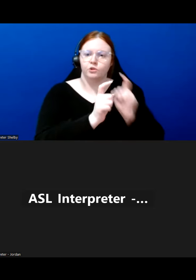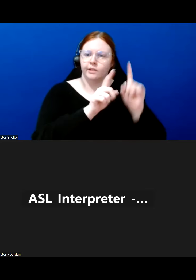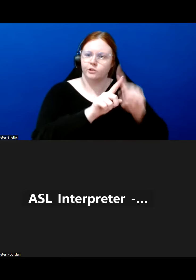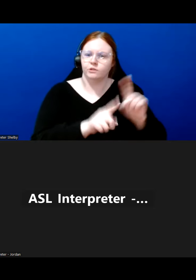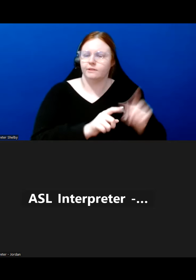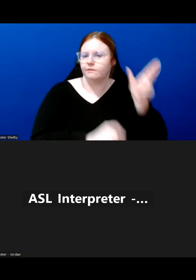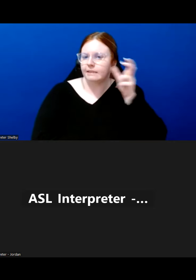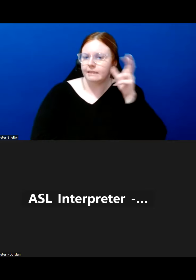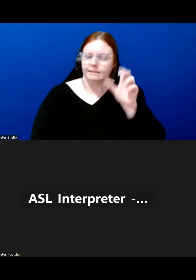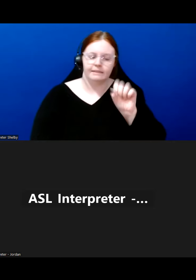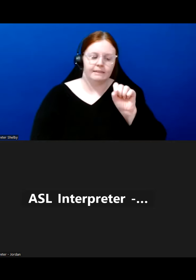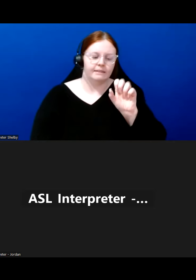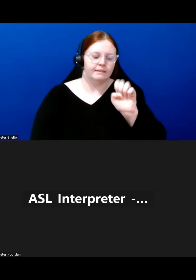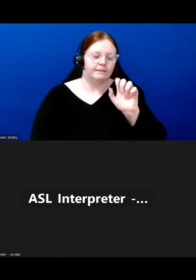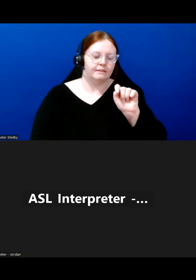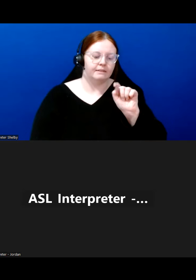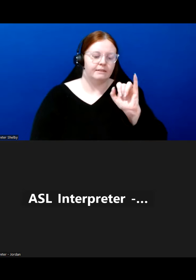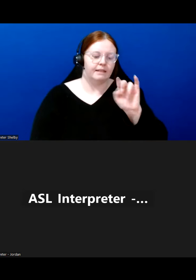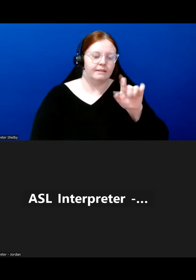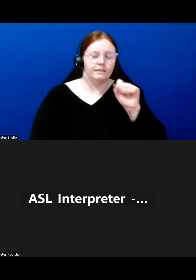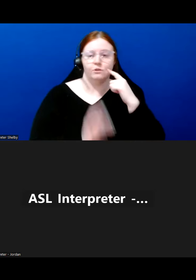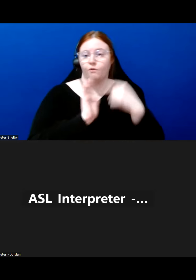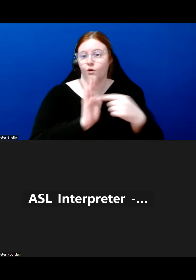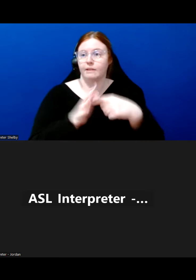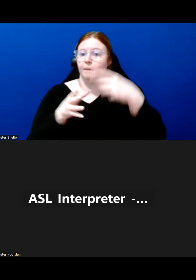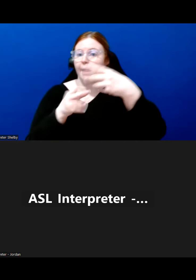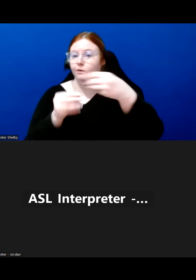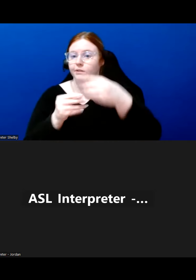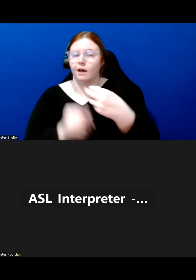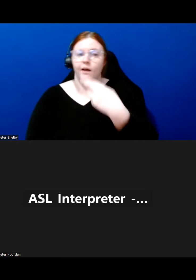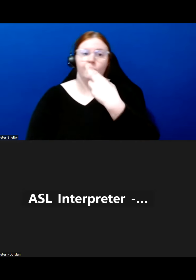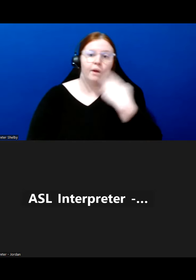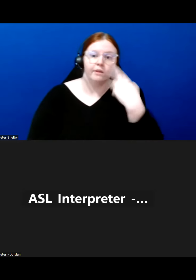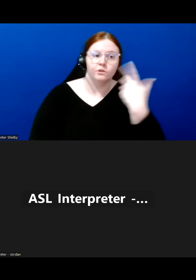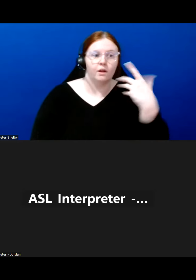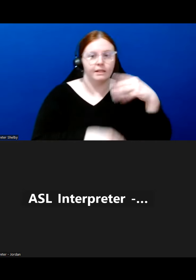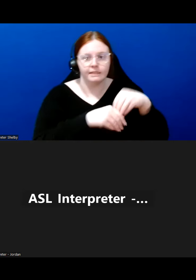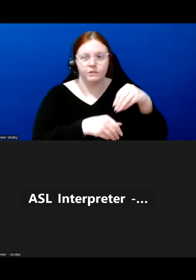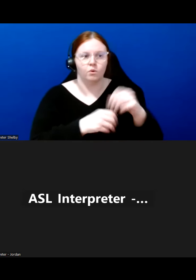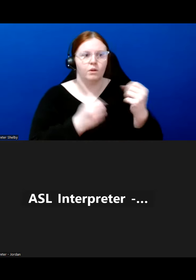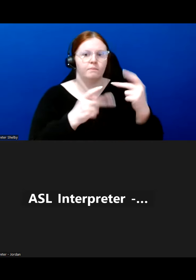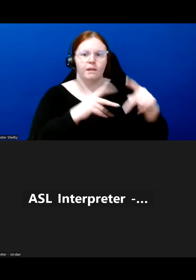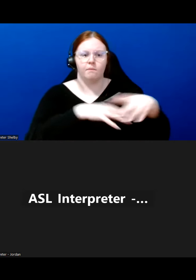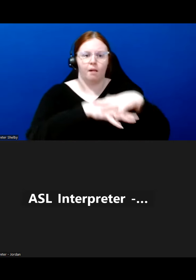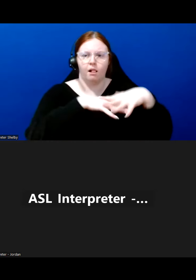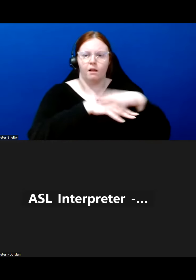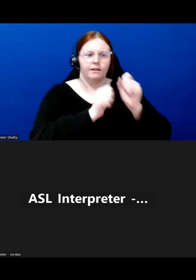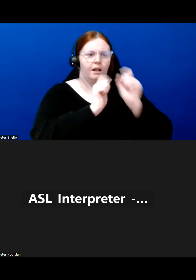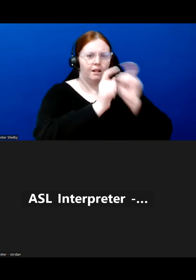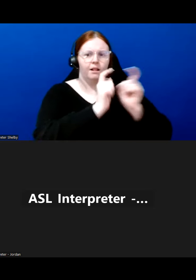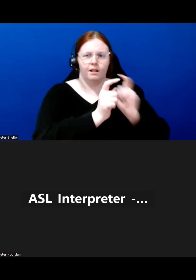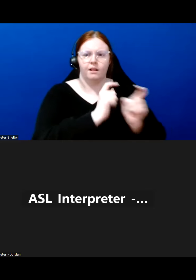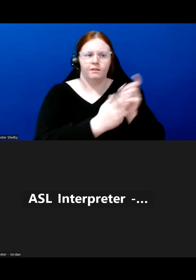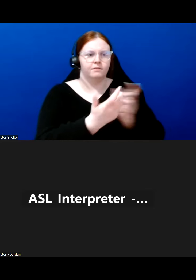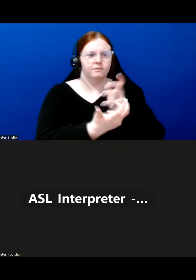if they're outdoors or if they're in a restaurant or a crowded environment. So the Bluetooth